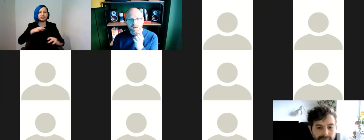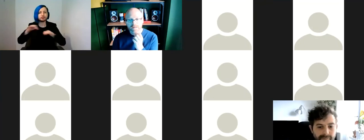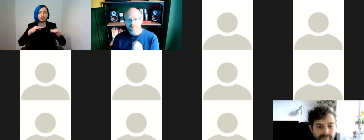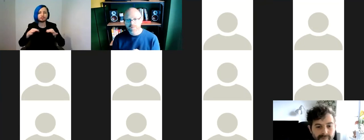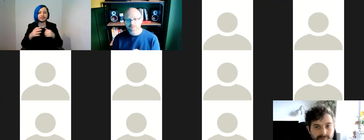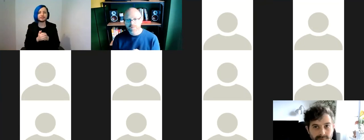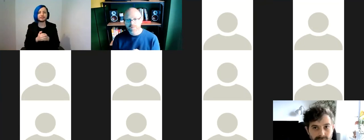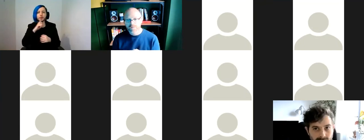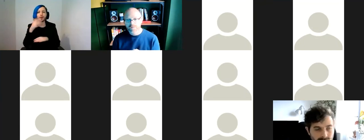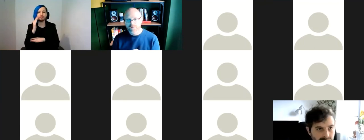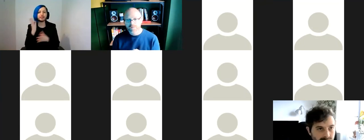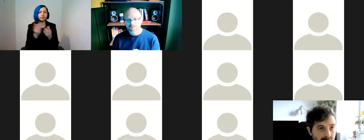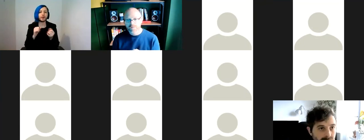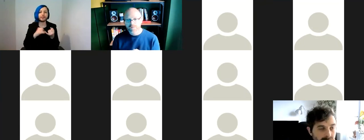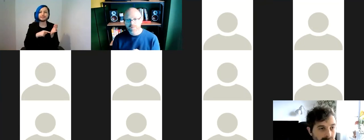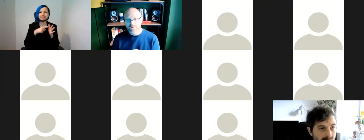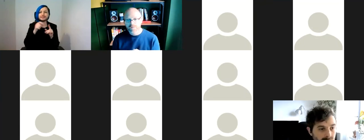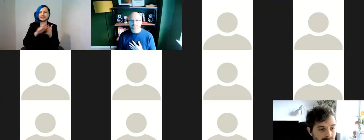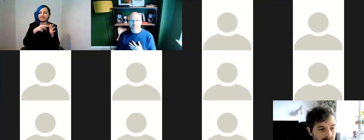Hi, I'm going to share my screen.